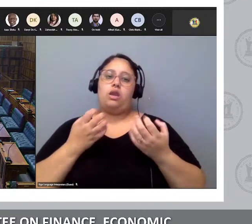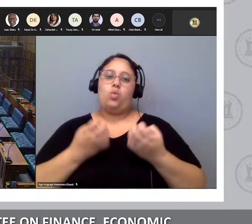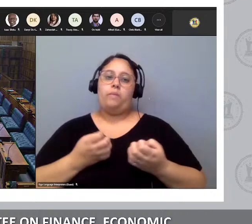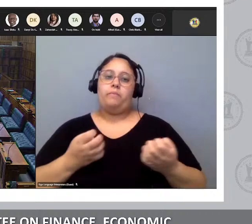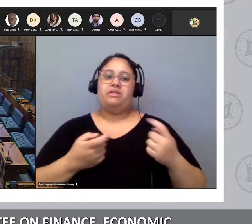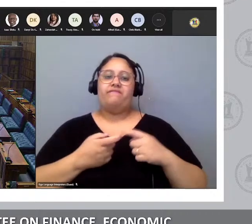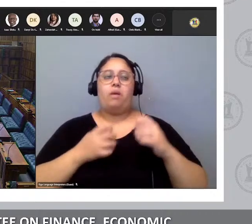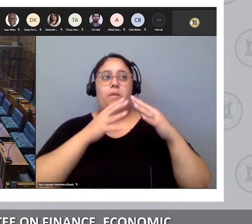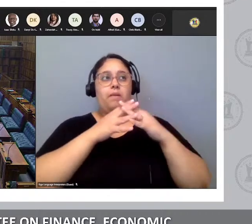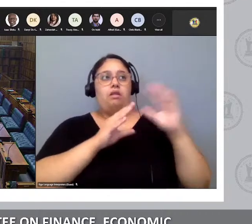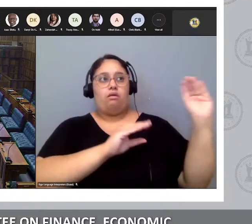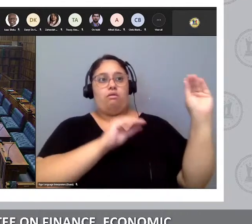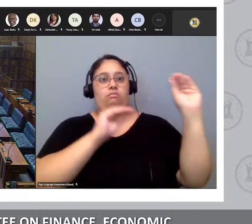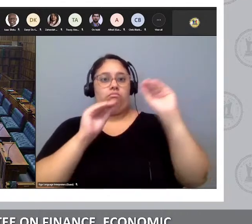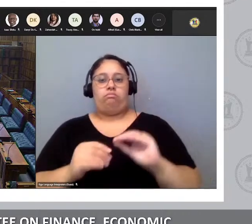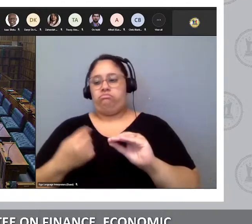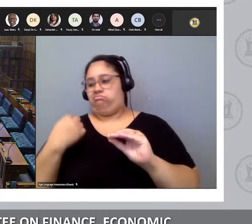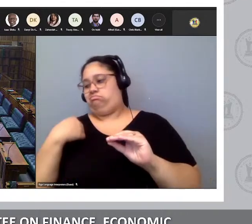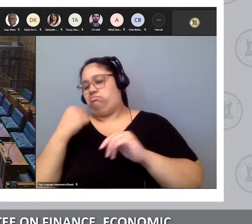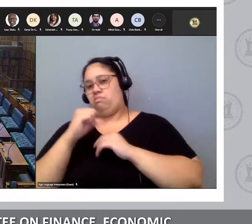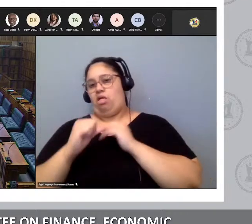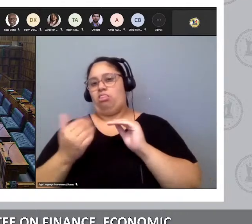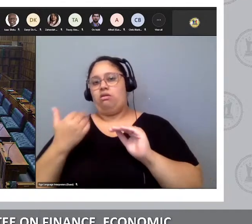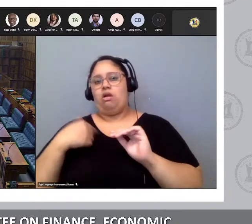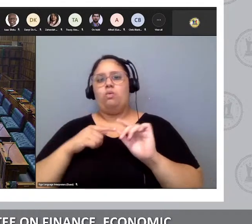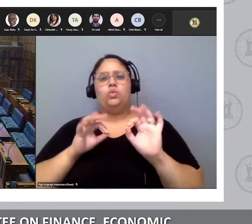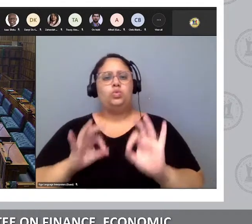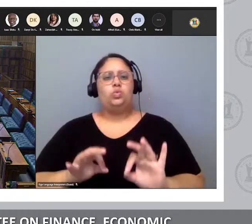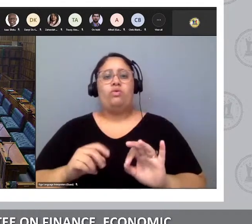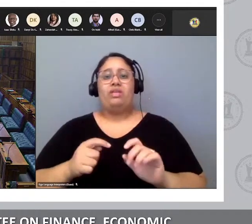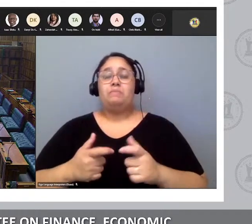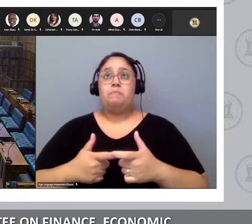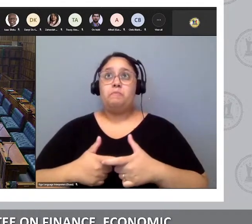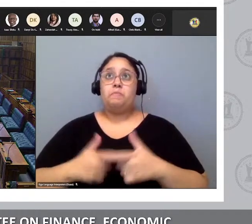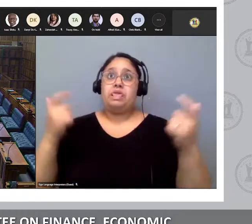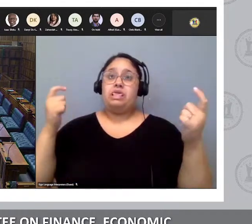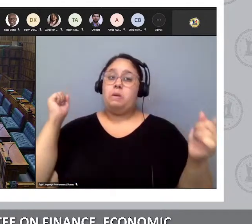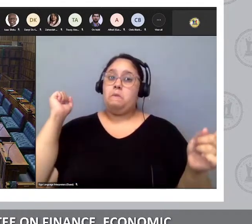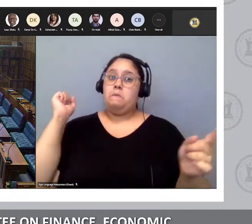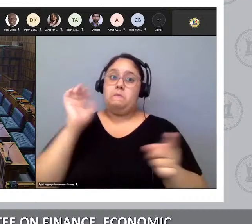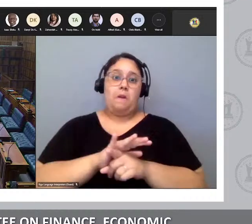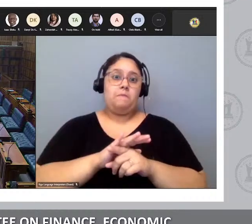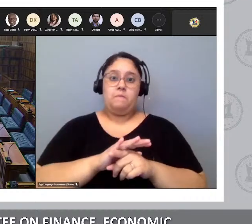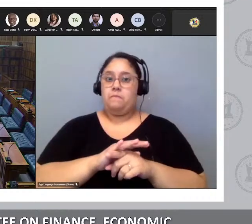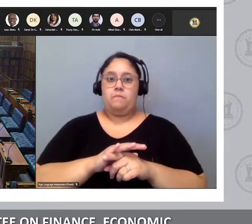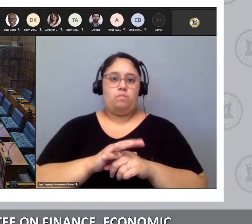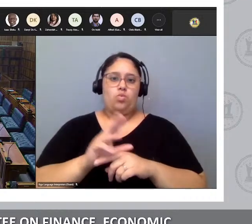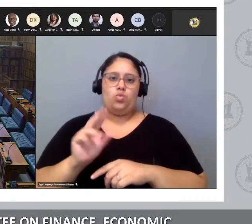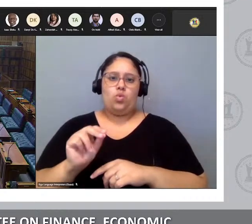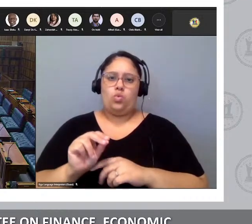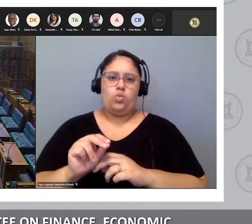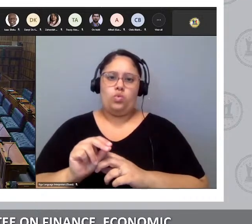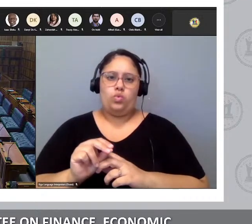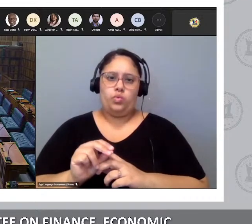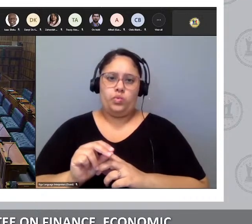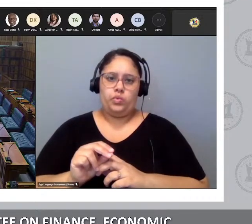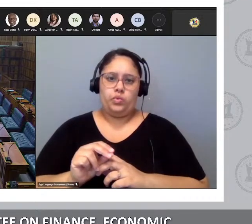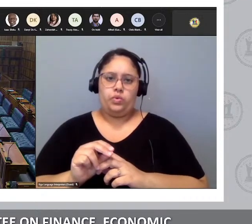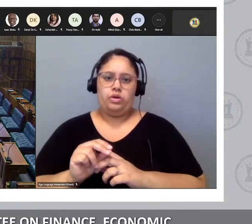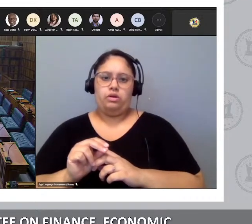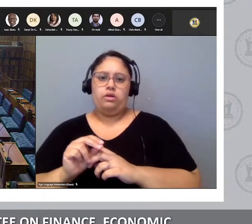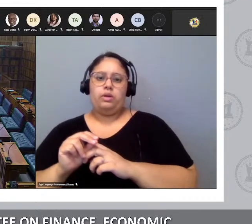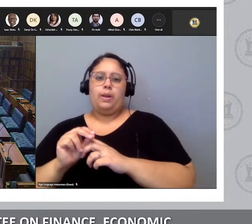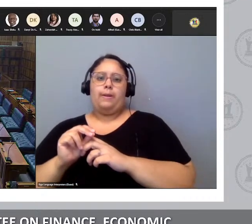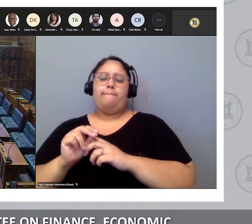ago um even that has not really made a significant um impact on our loading rate for for for for the